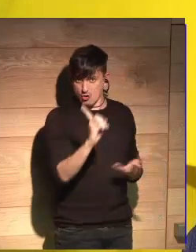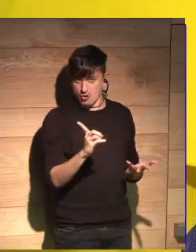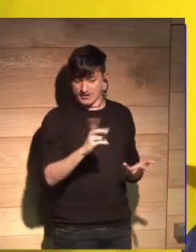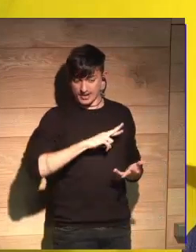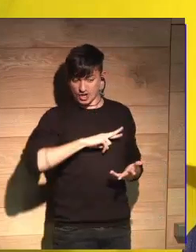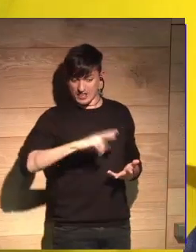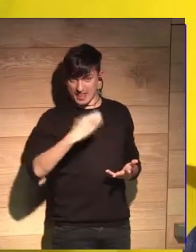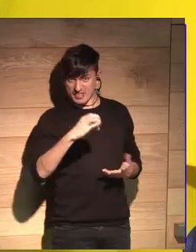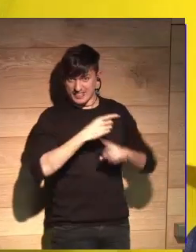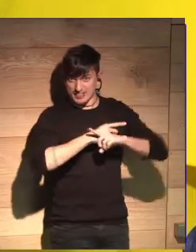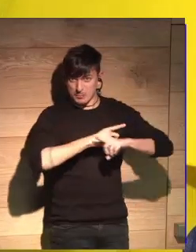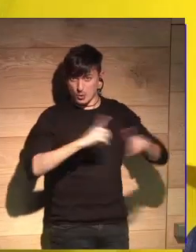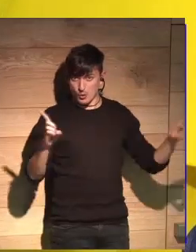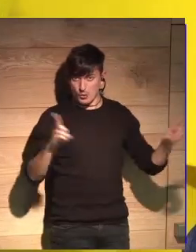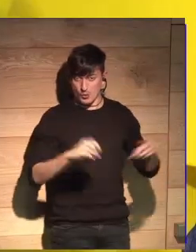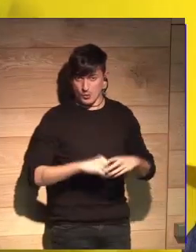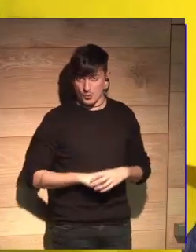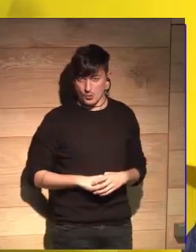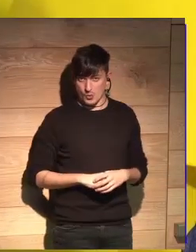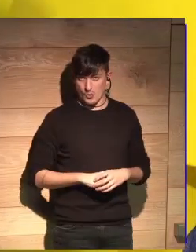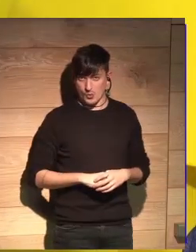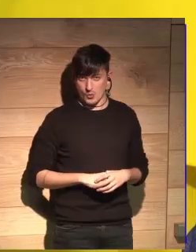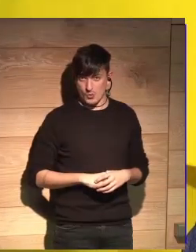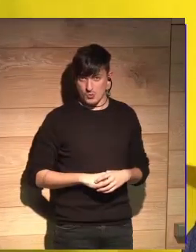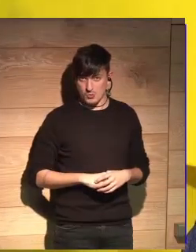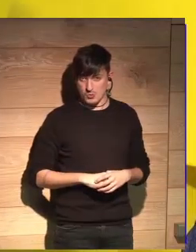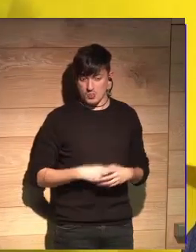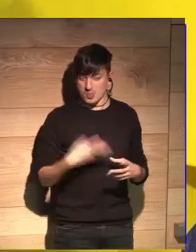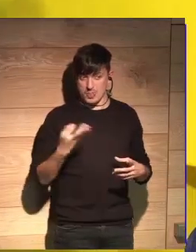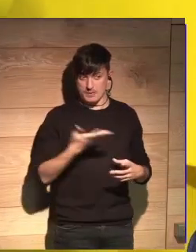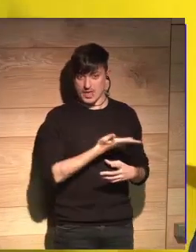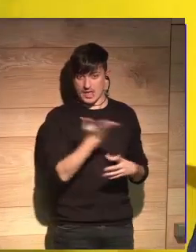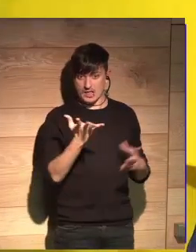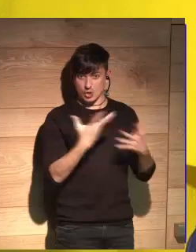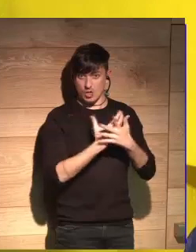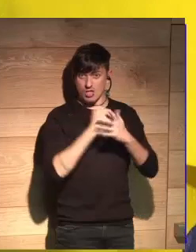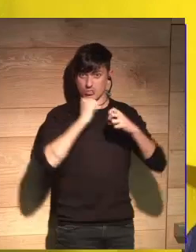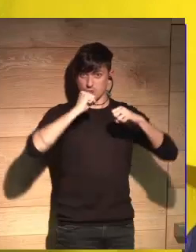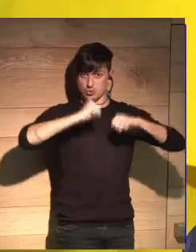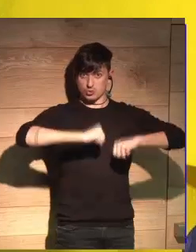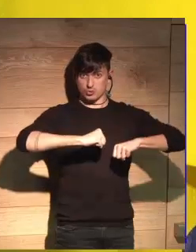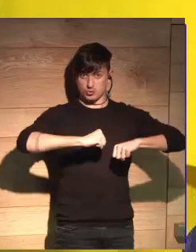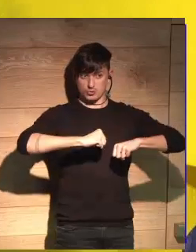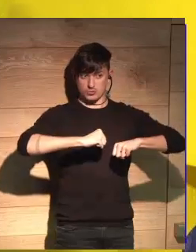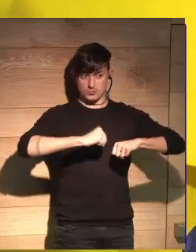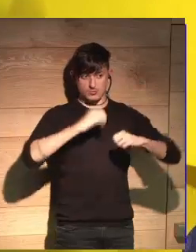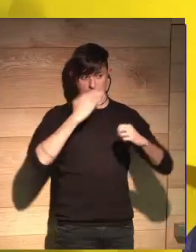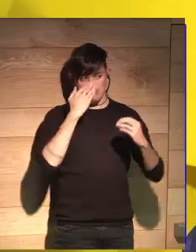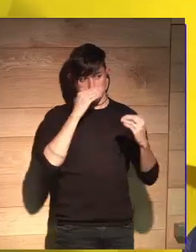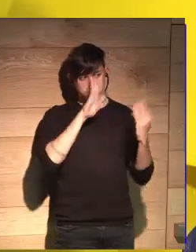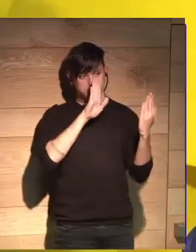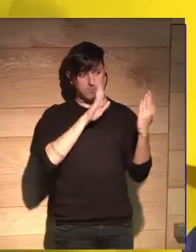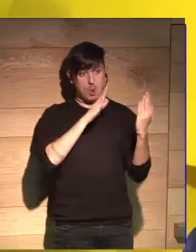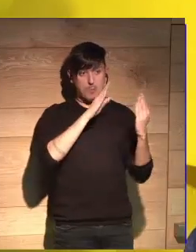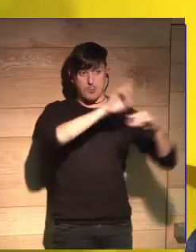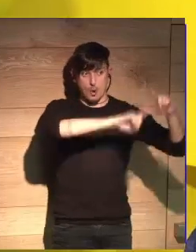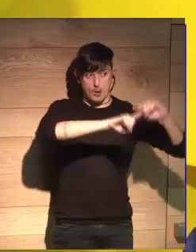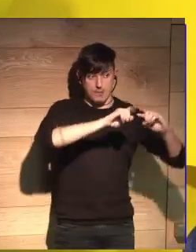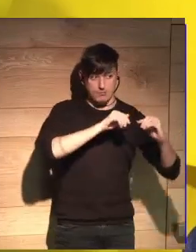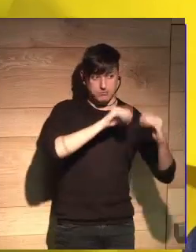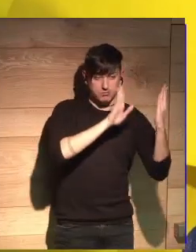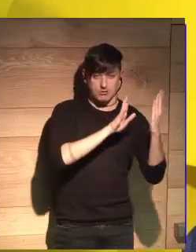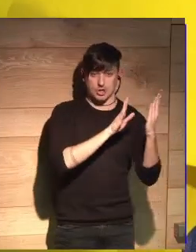not even the religion of science, not that as well. Let's be grown-ups. Let's face problems and